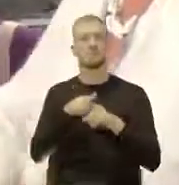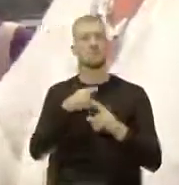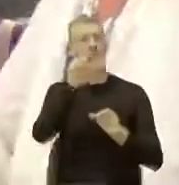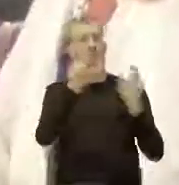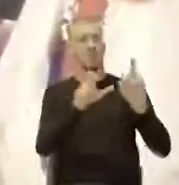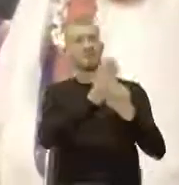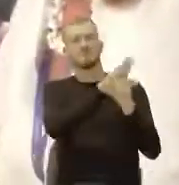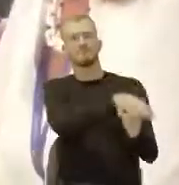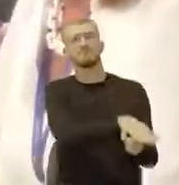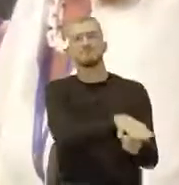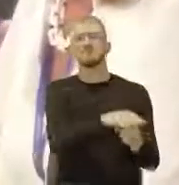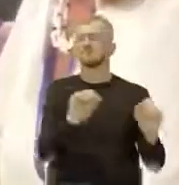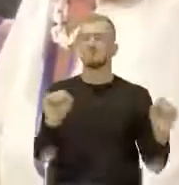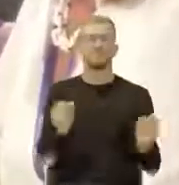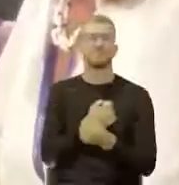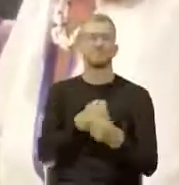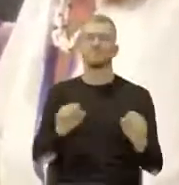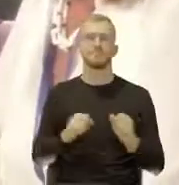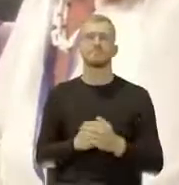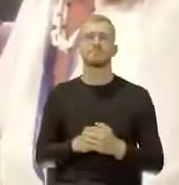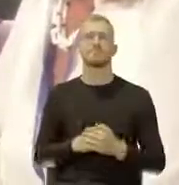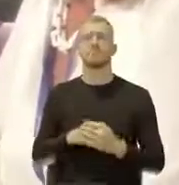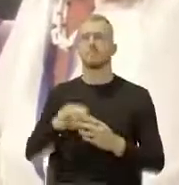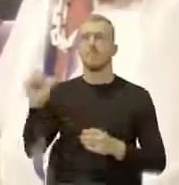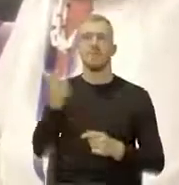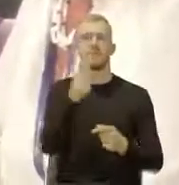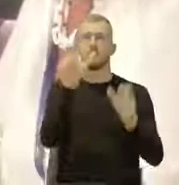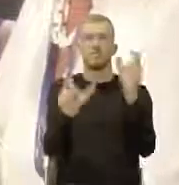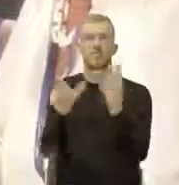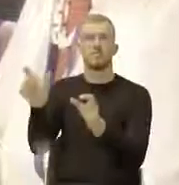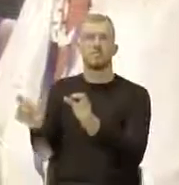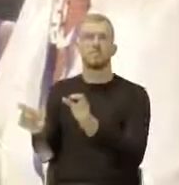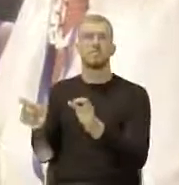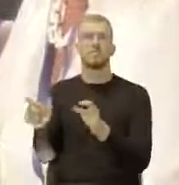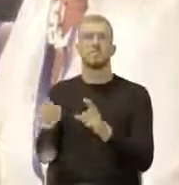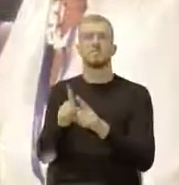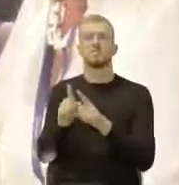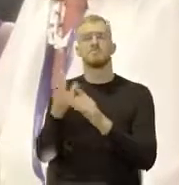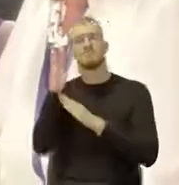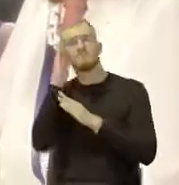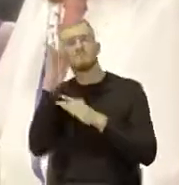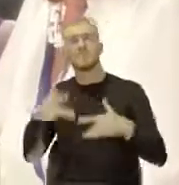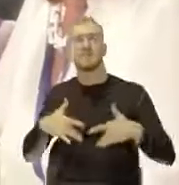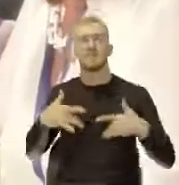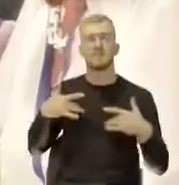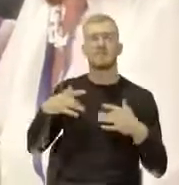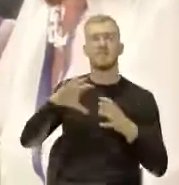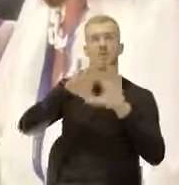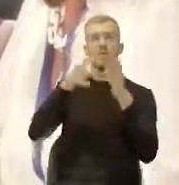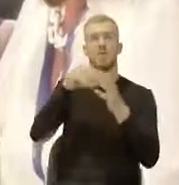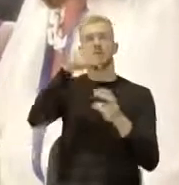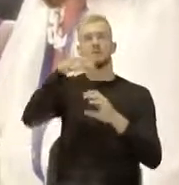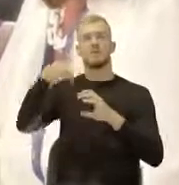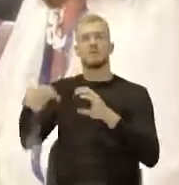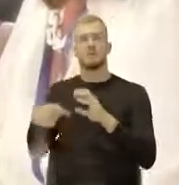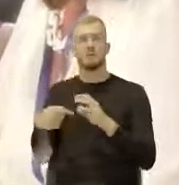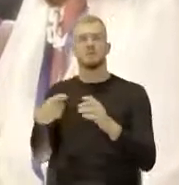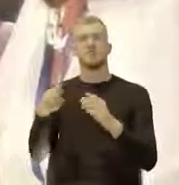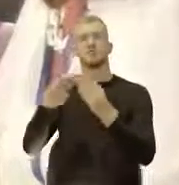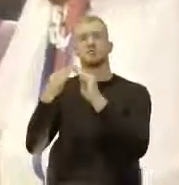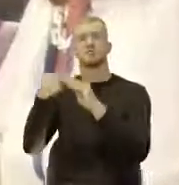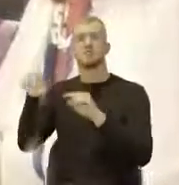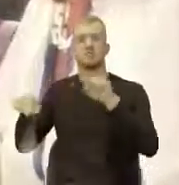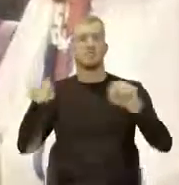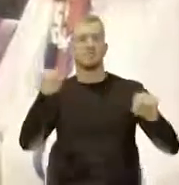include them in any city they want to live in. Those are the kind of topics that we need to discuss there, where the very problems